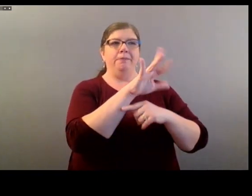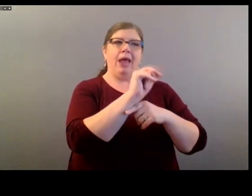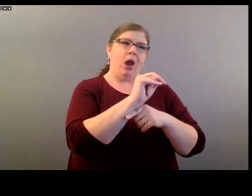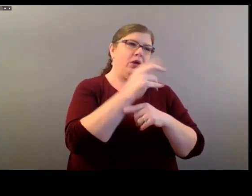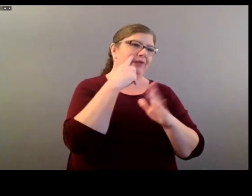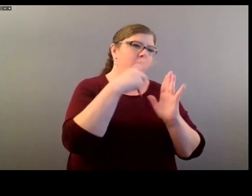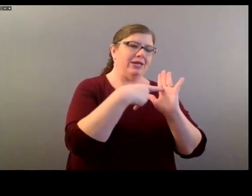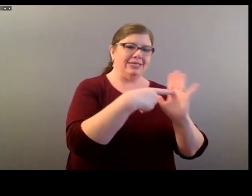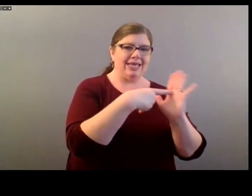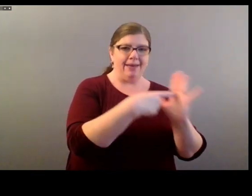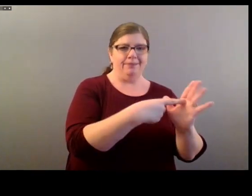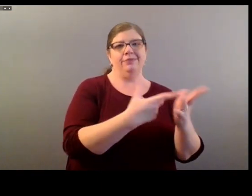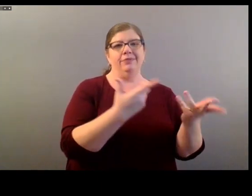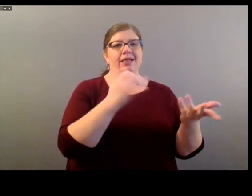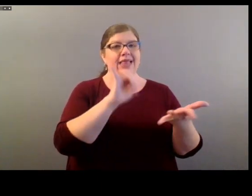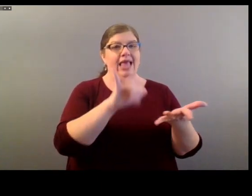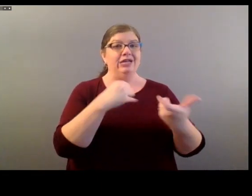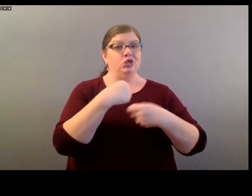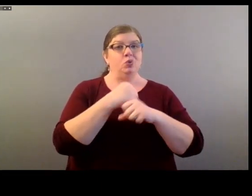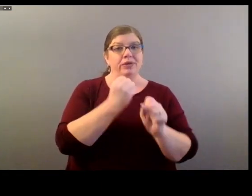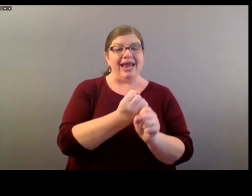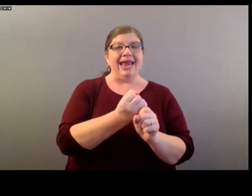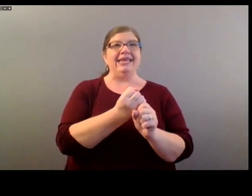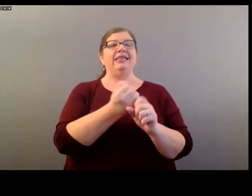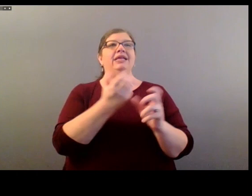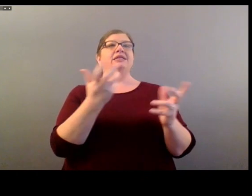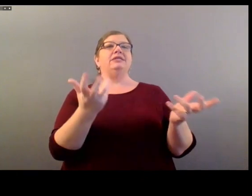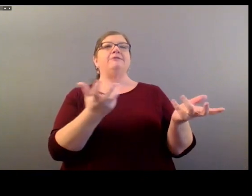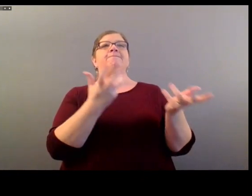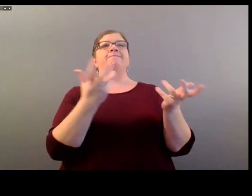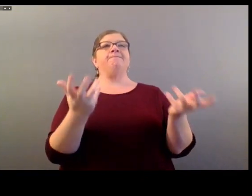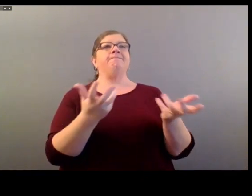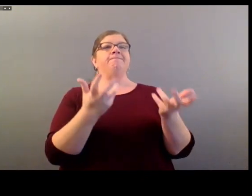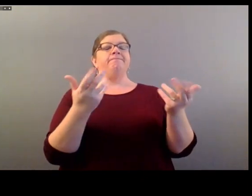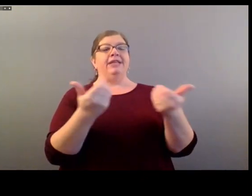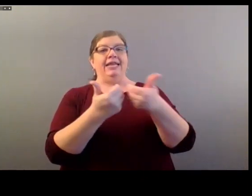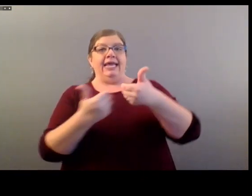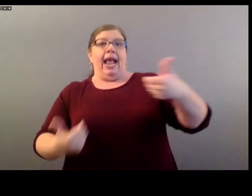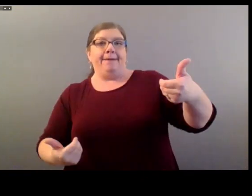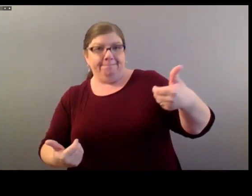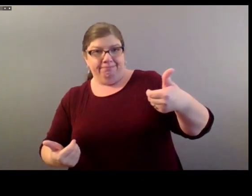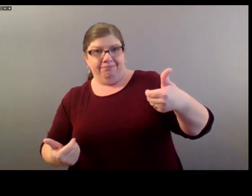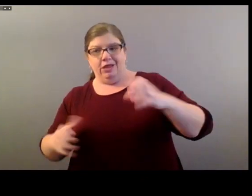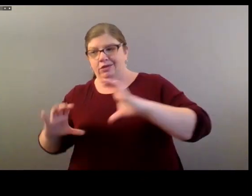that it is kind of creating this big gap between the two groups.